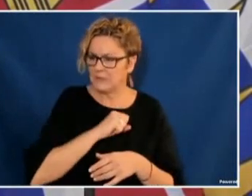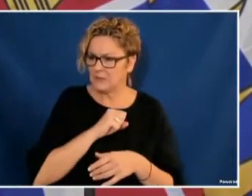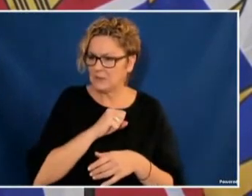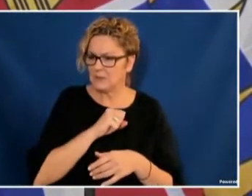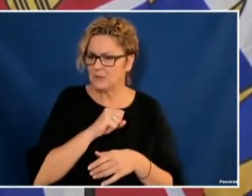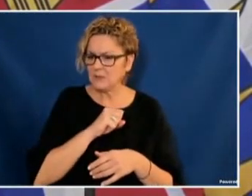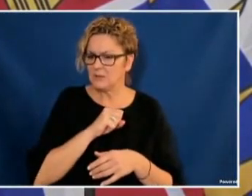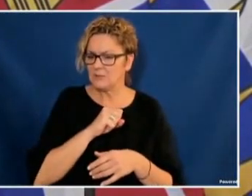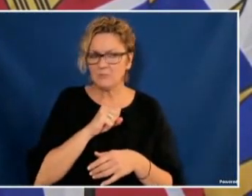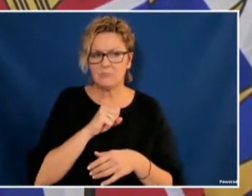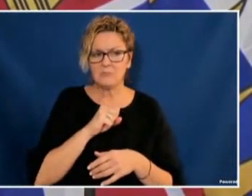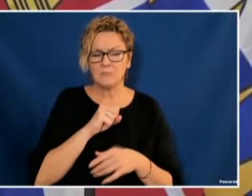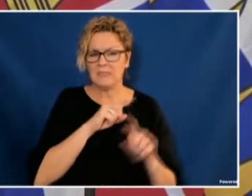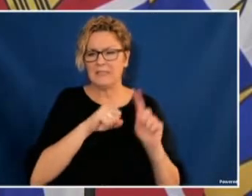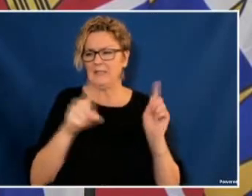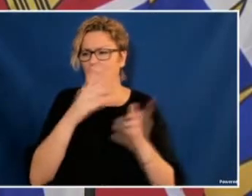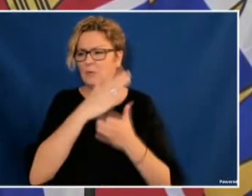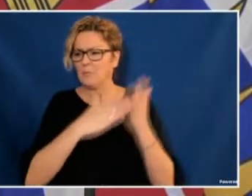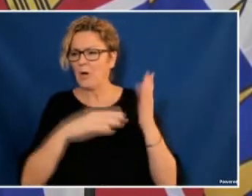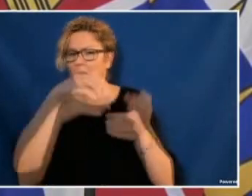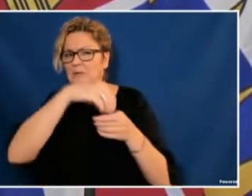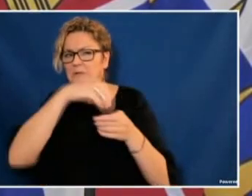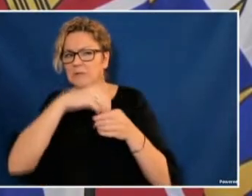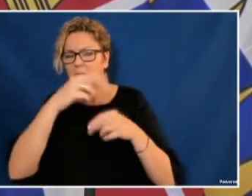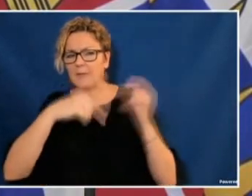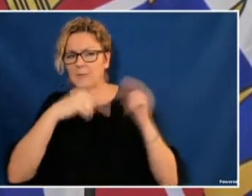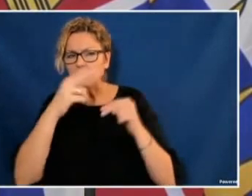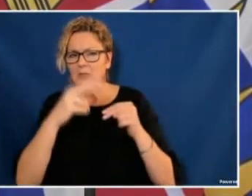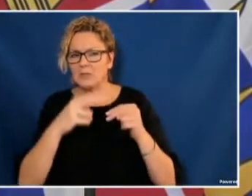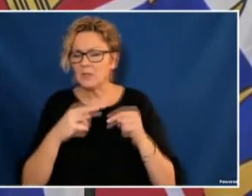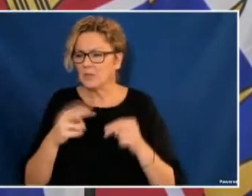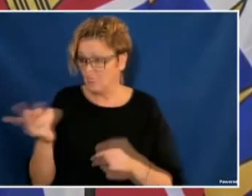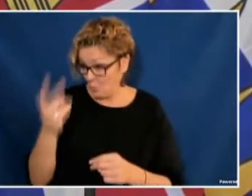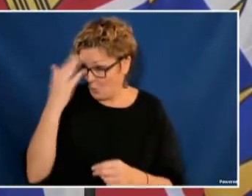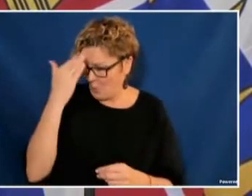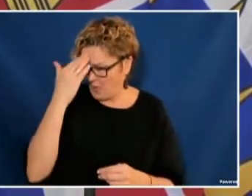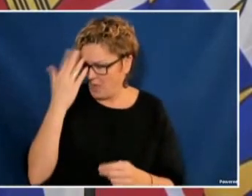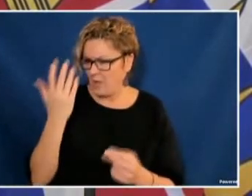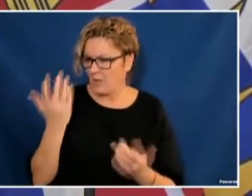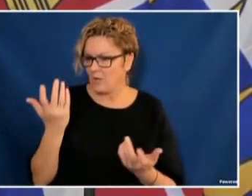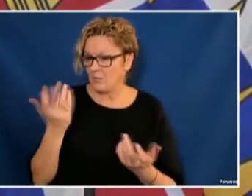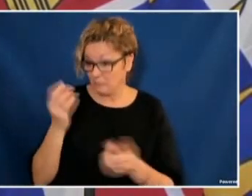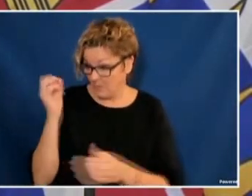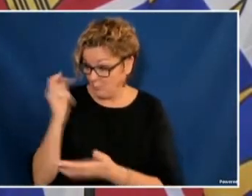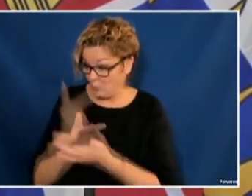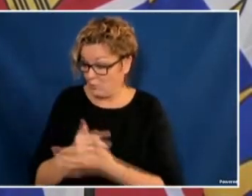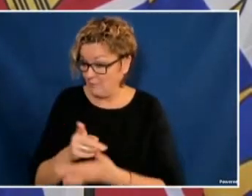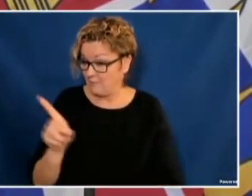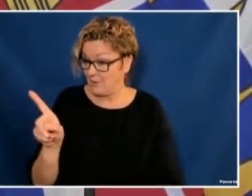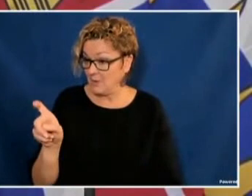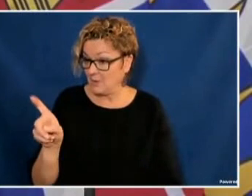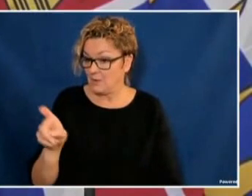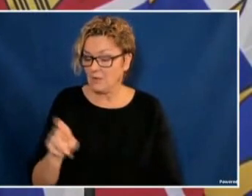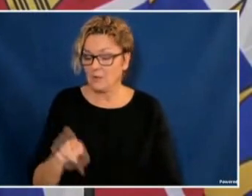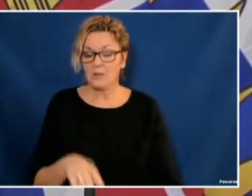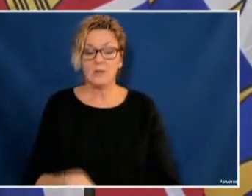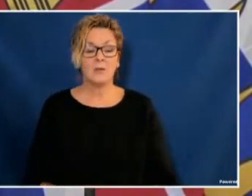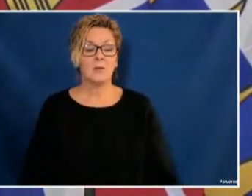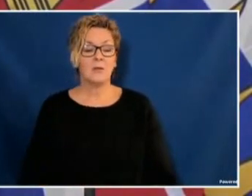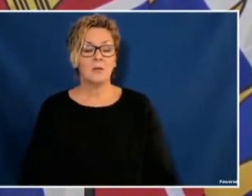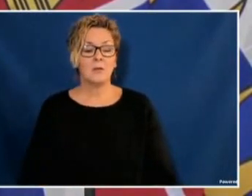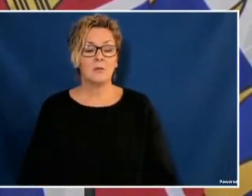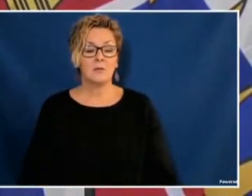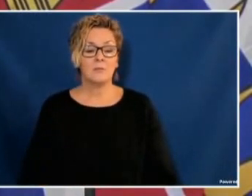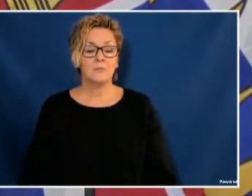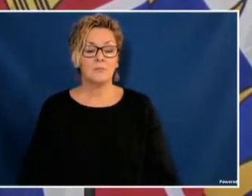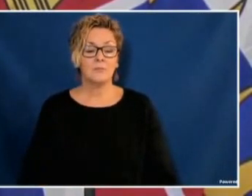going to be exposed to this virus. But it reminds us that it does travel. It travels with people. And we now are seeing cases